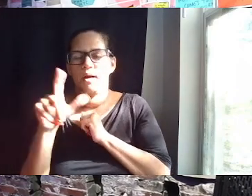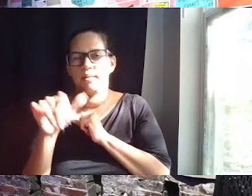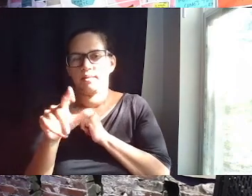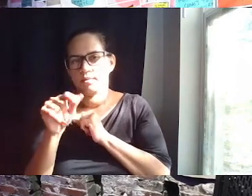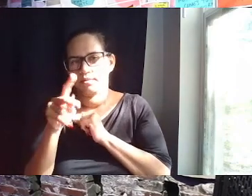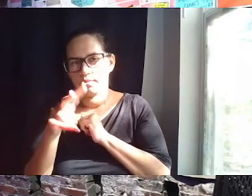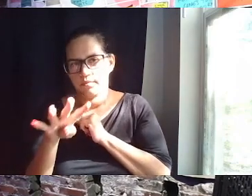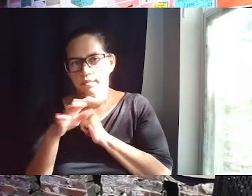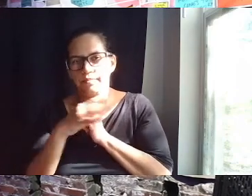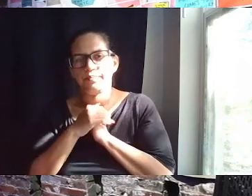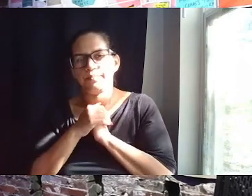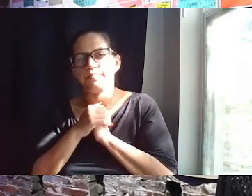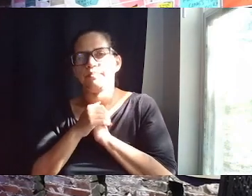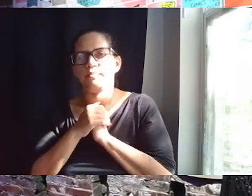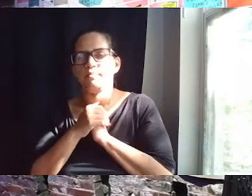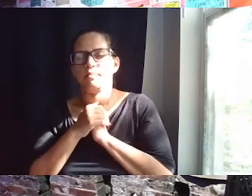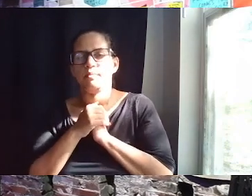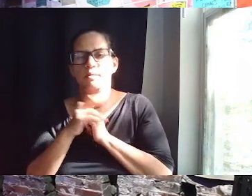2024. Rose,